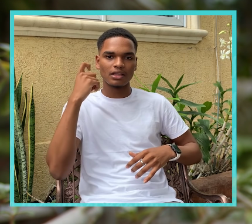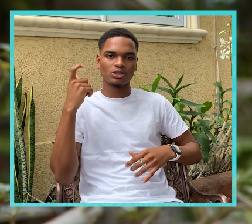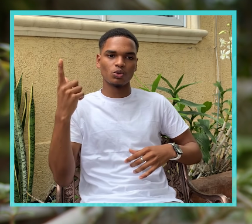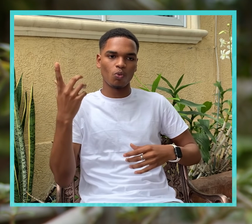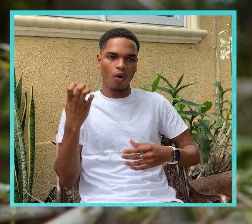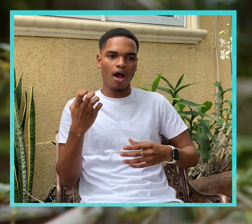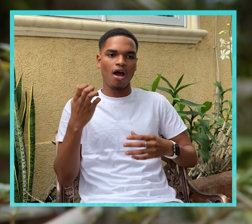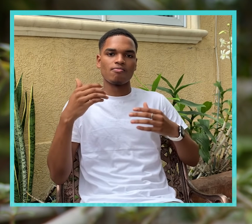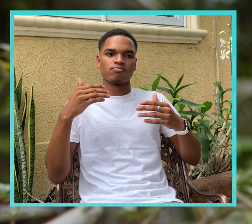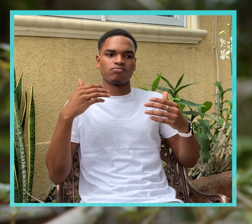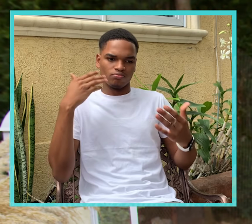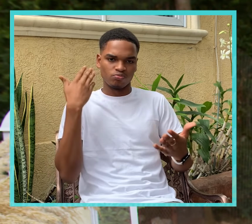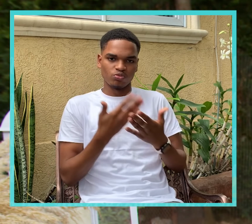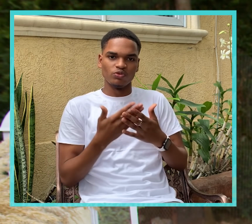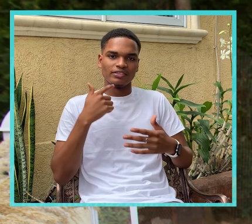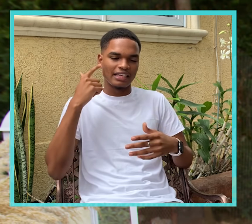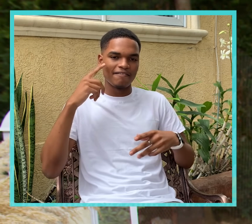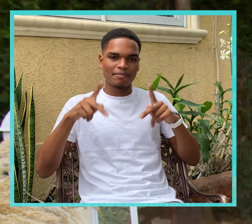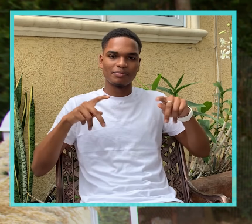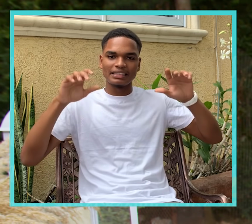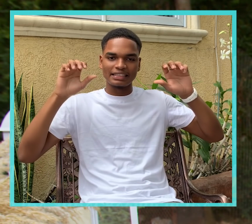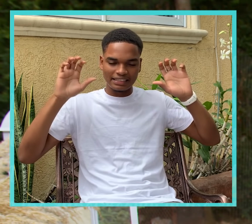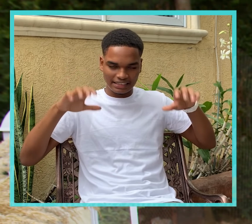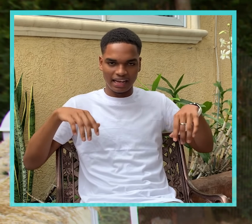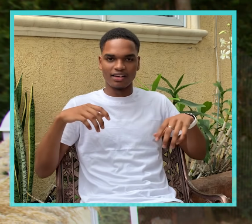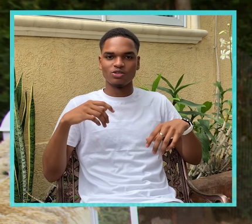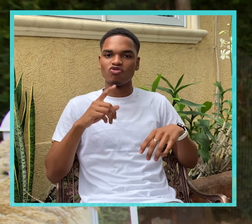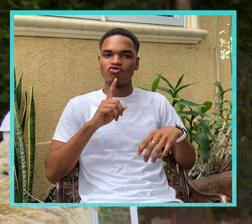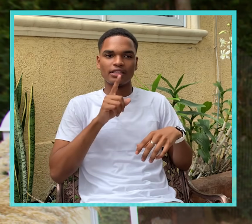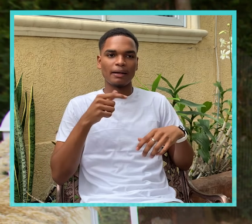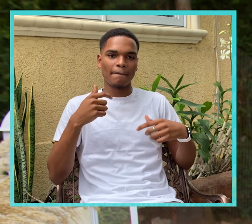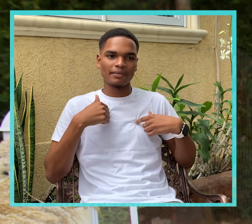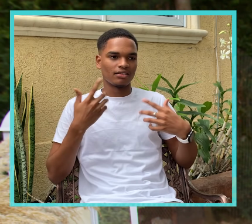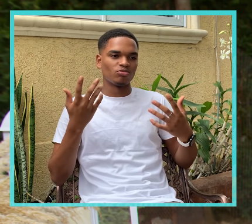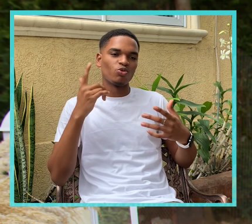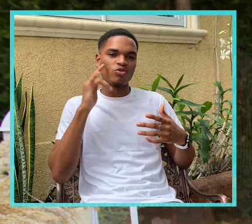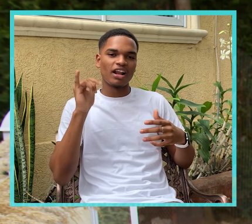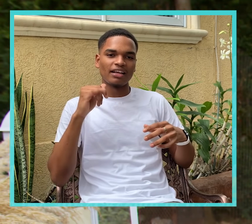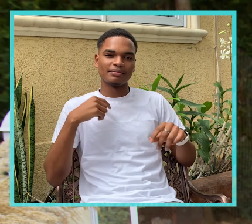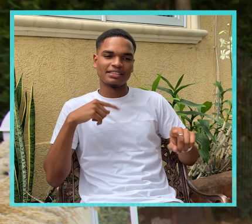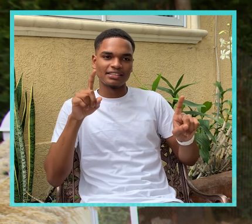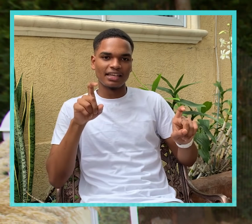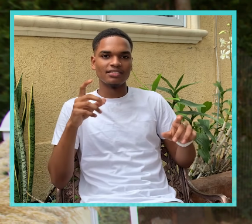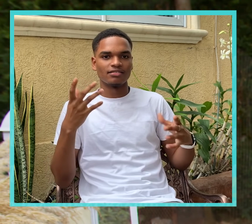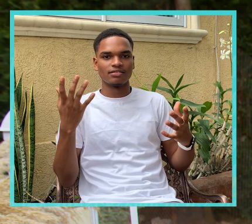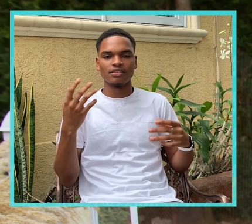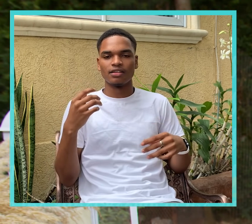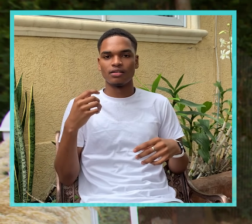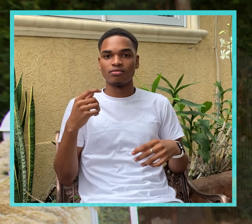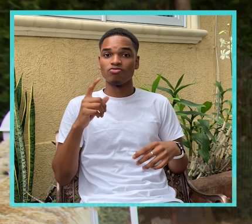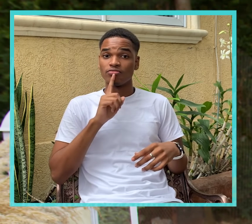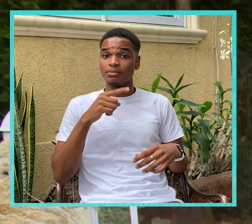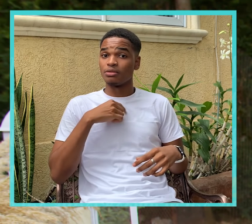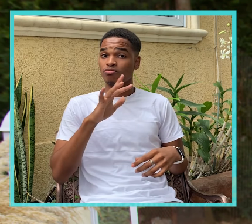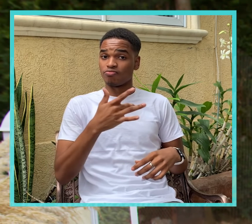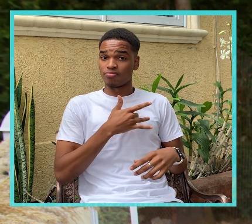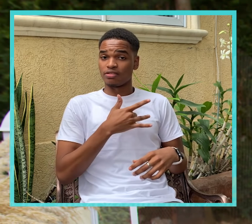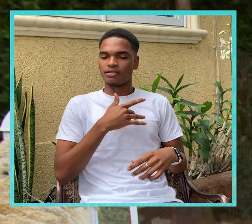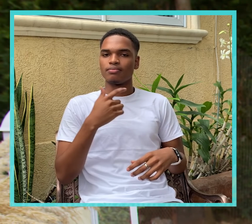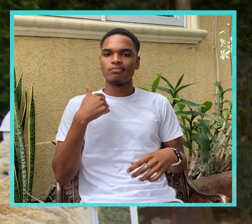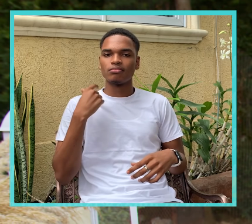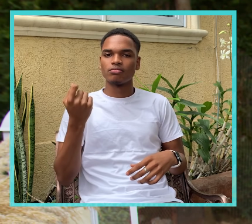that deaf people can. So I was a test run for him. So, no, I, I appreciate it. And I